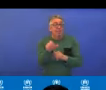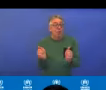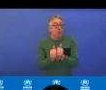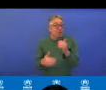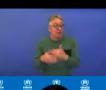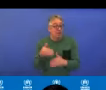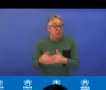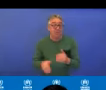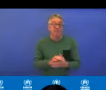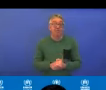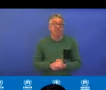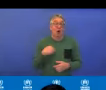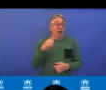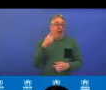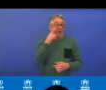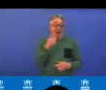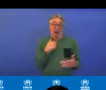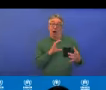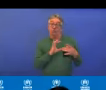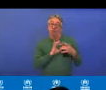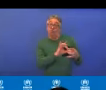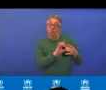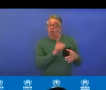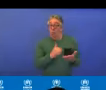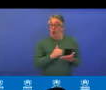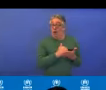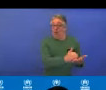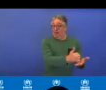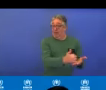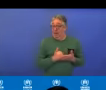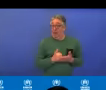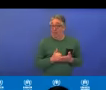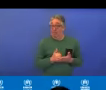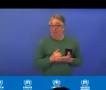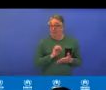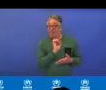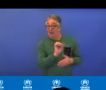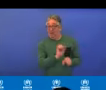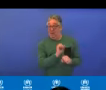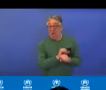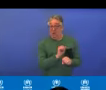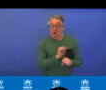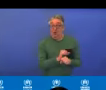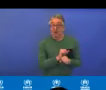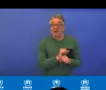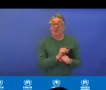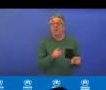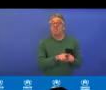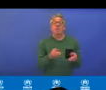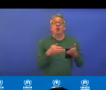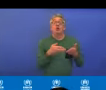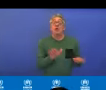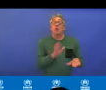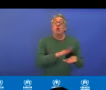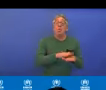And this helps, I think, broadly across all of the work that the committee is doing, including its general recommendations, its general